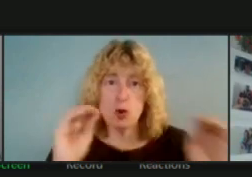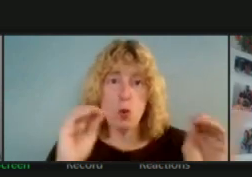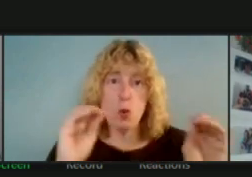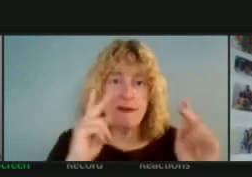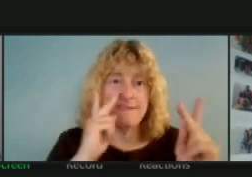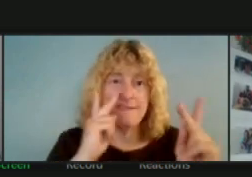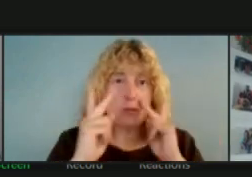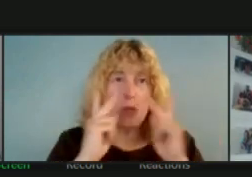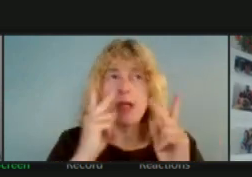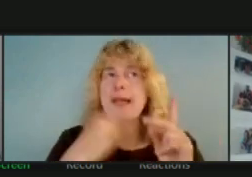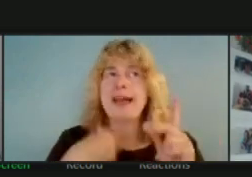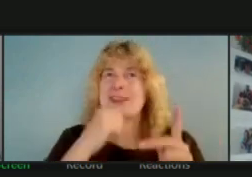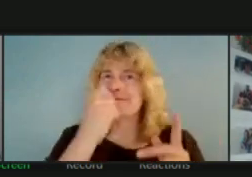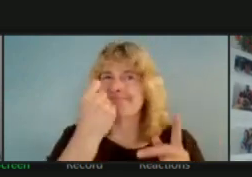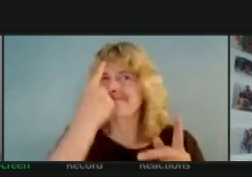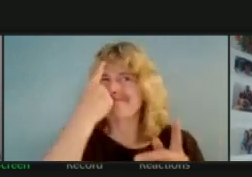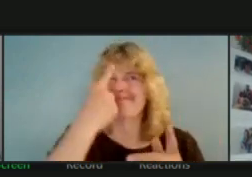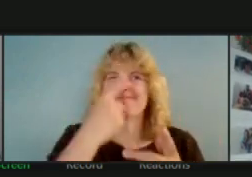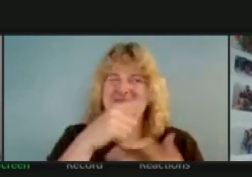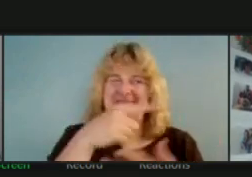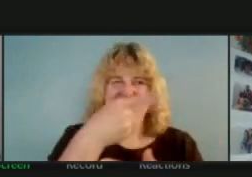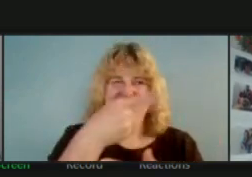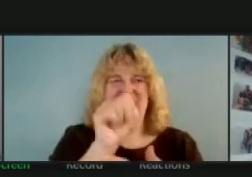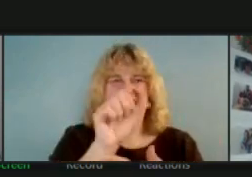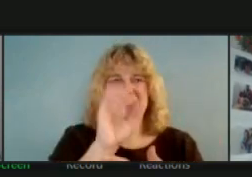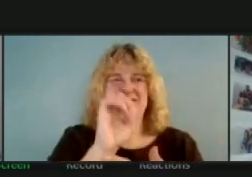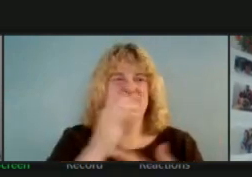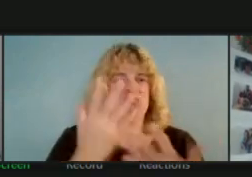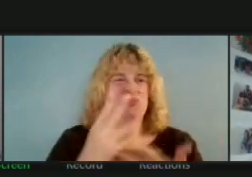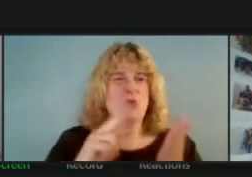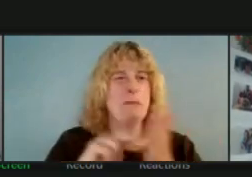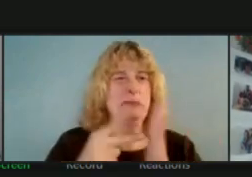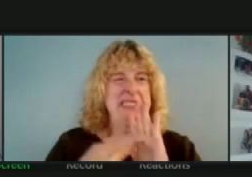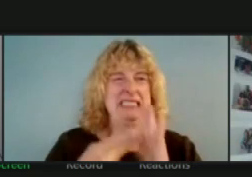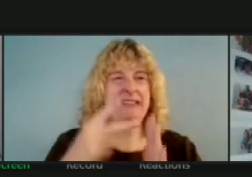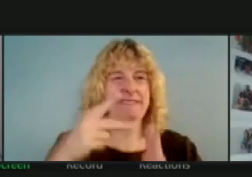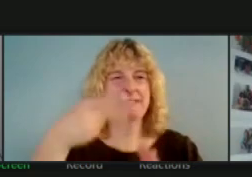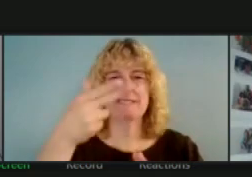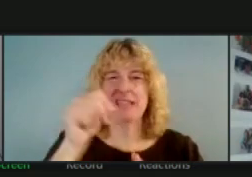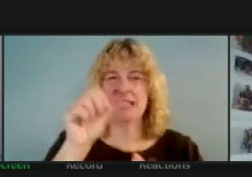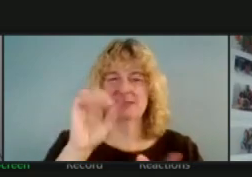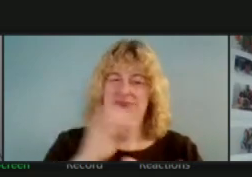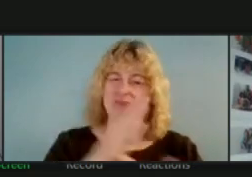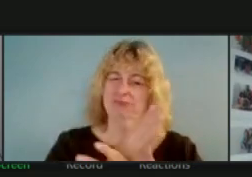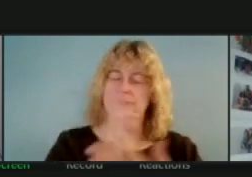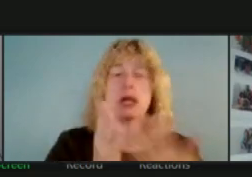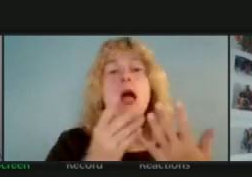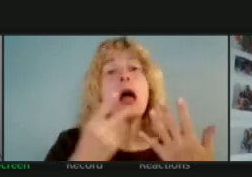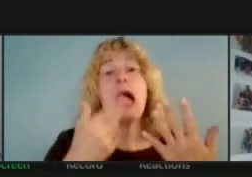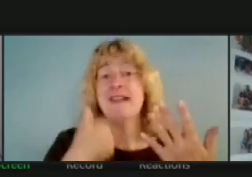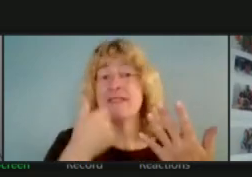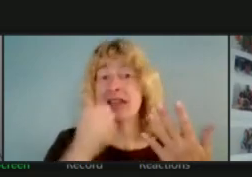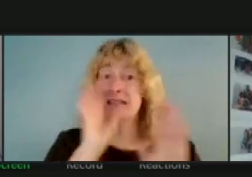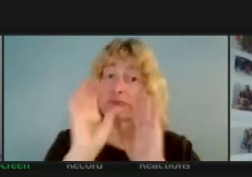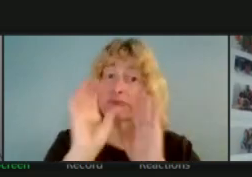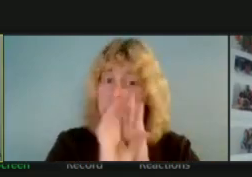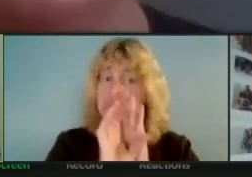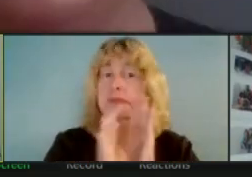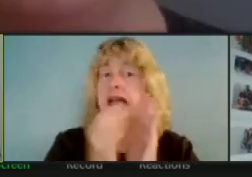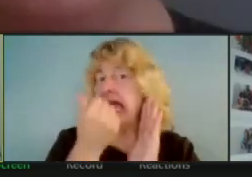understand the phases. So I think anything would be great. Any sort of visual would be great. Yep, I will put